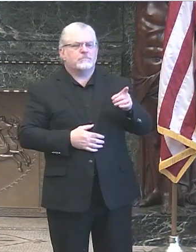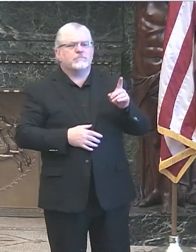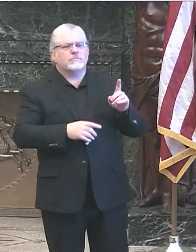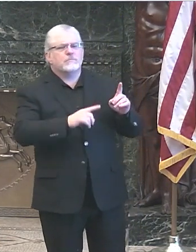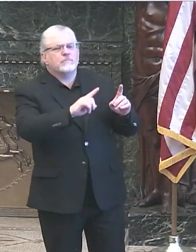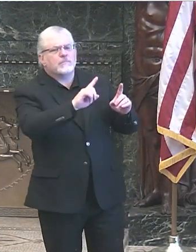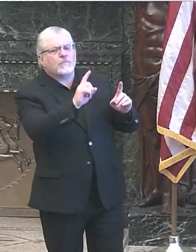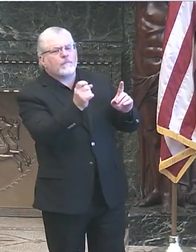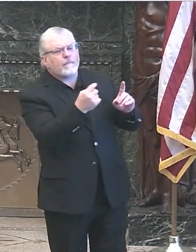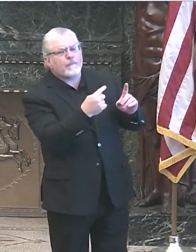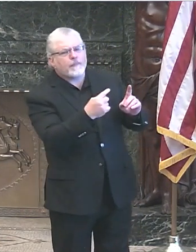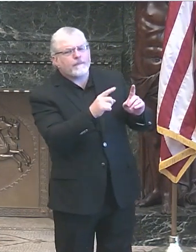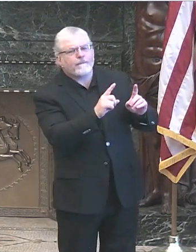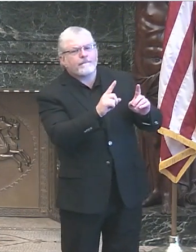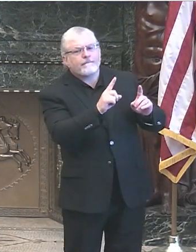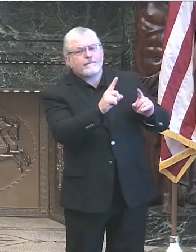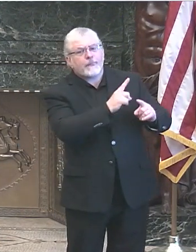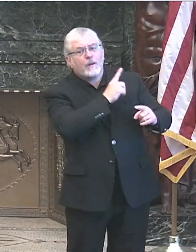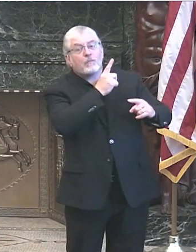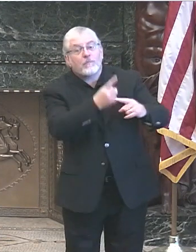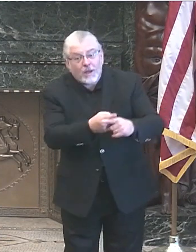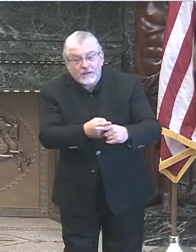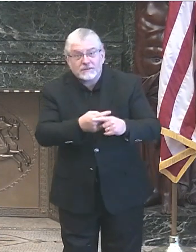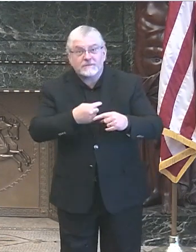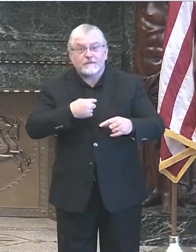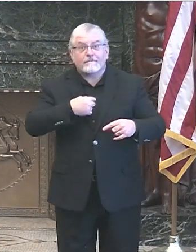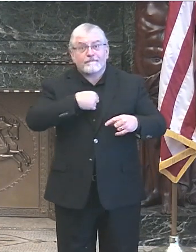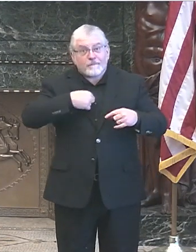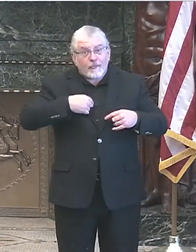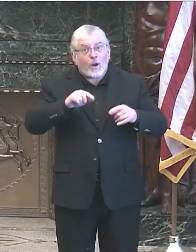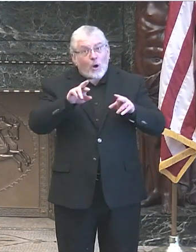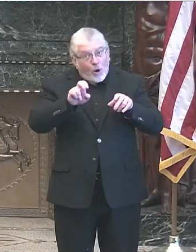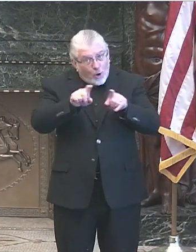we're prepared for any surge.